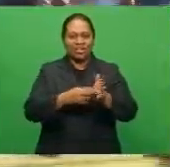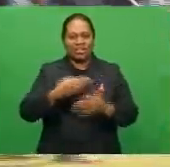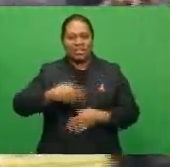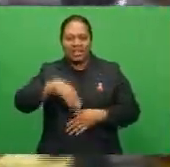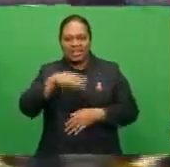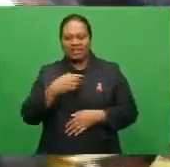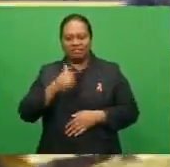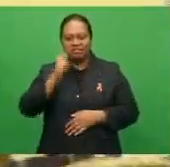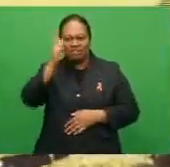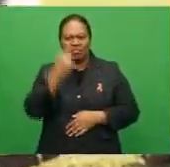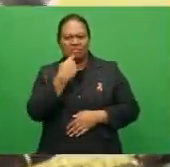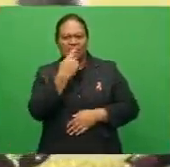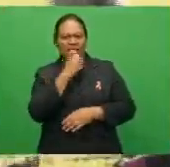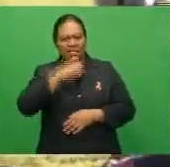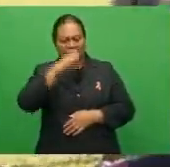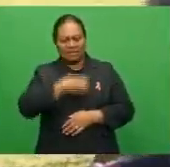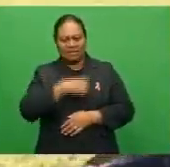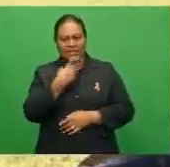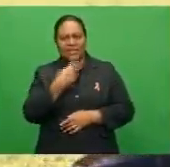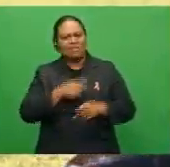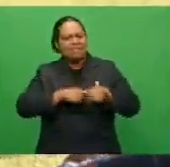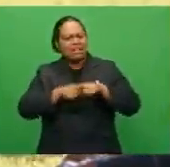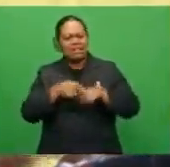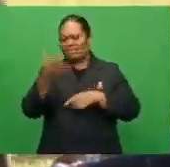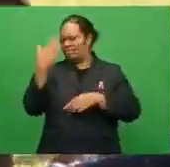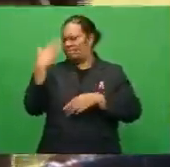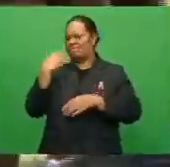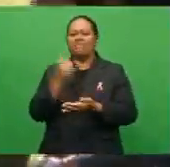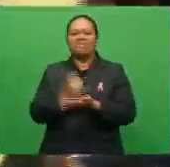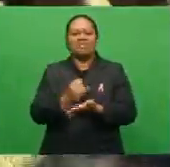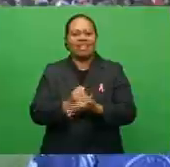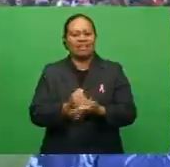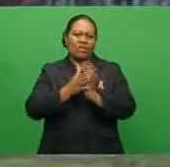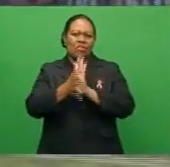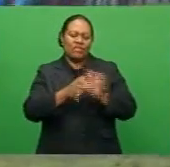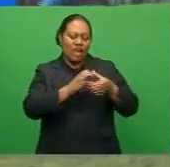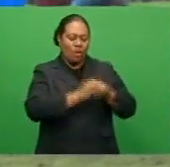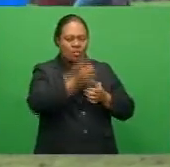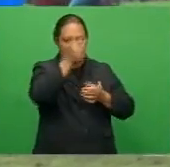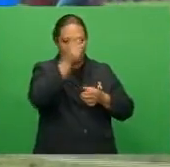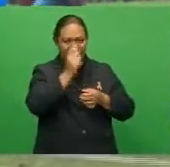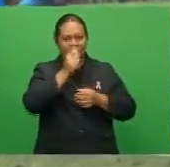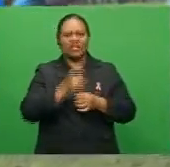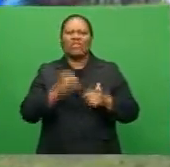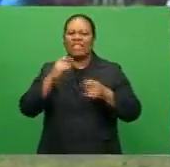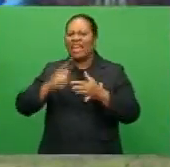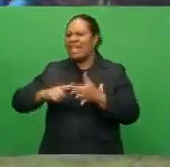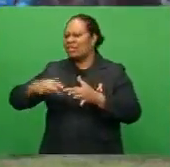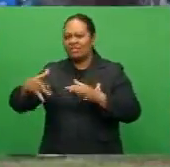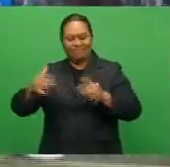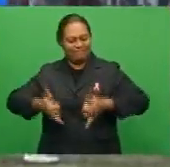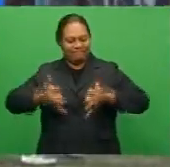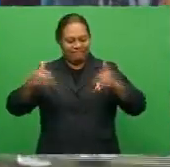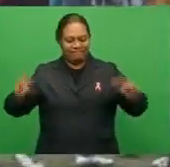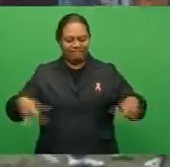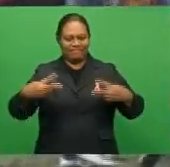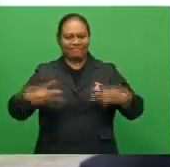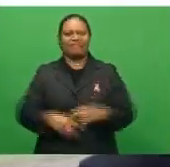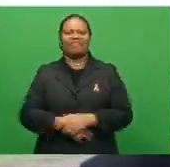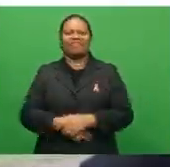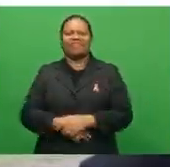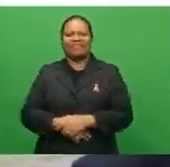them 28-10. The Jetsiders forward back to control of the match, bursting through the Tai-Levu defense line and setting up 3 of